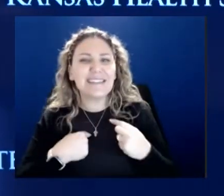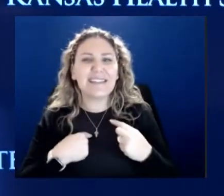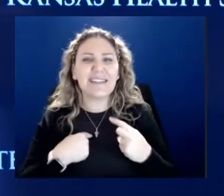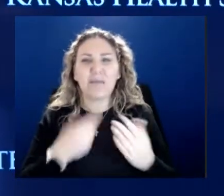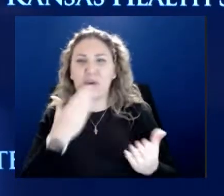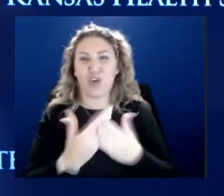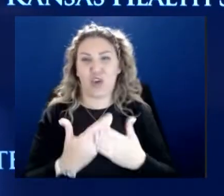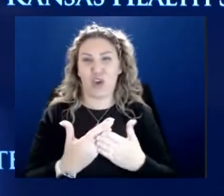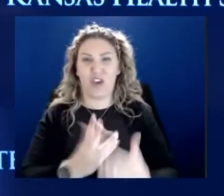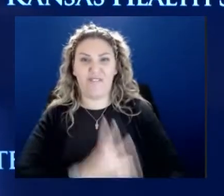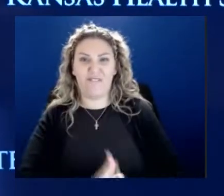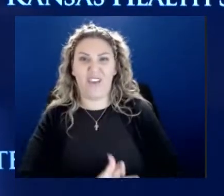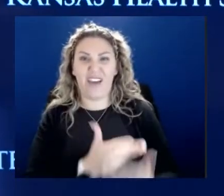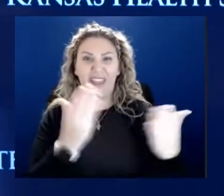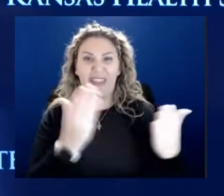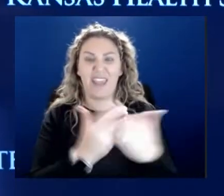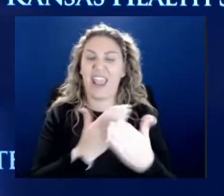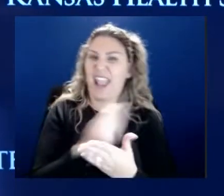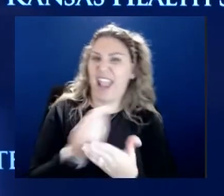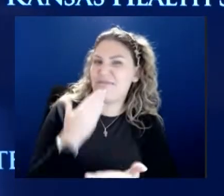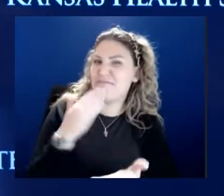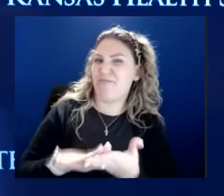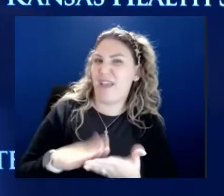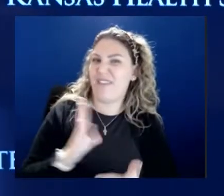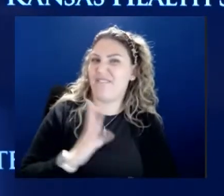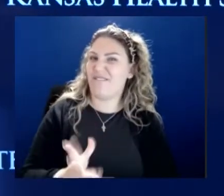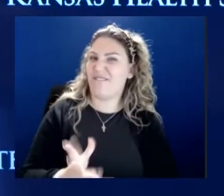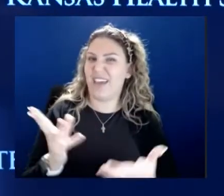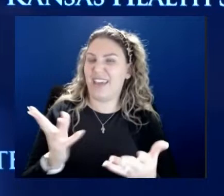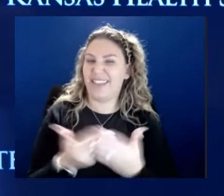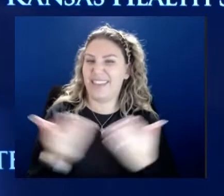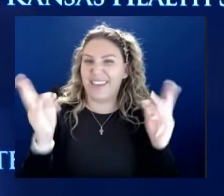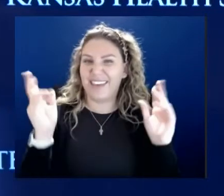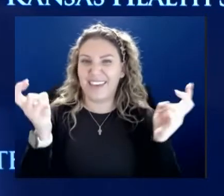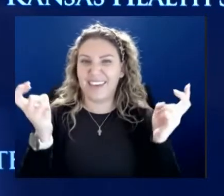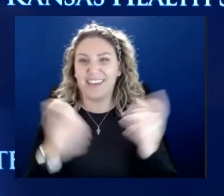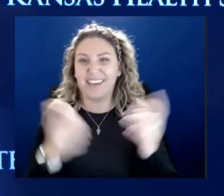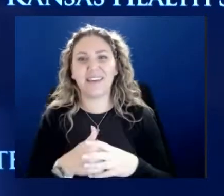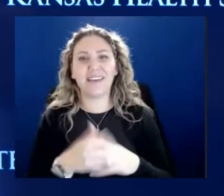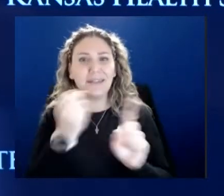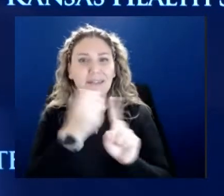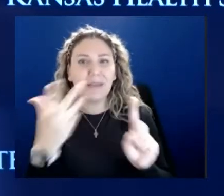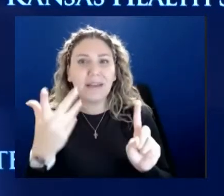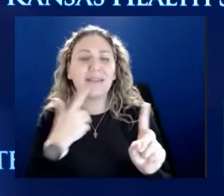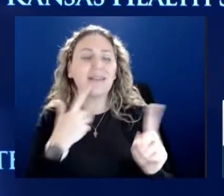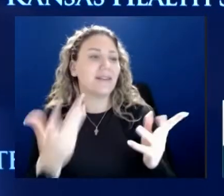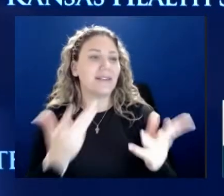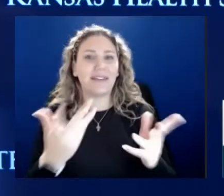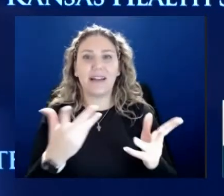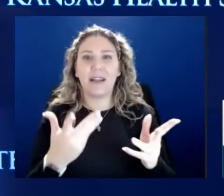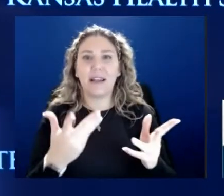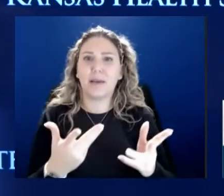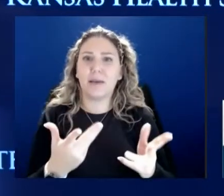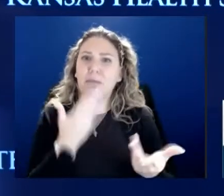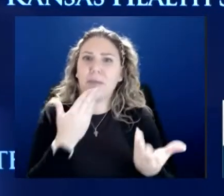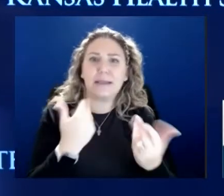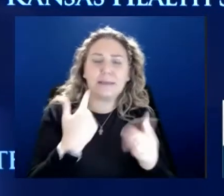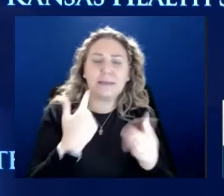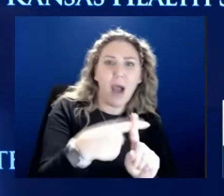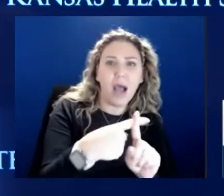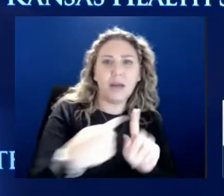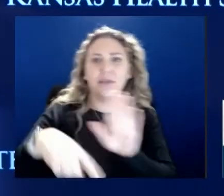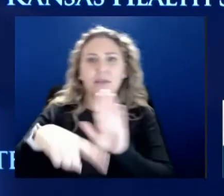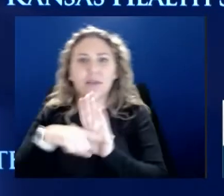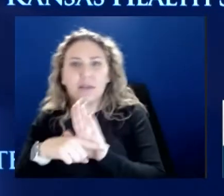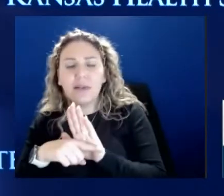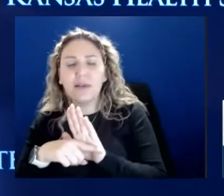a bad fine thing about your day. But you can expand that language of, really want to know, give me some highlights and give me some lowlights. Or what's something that you maybe